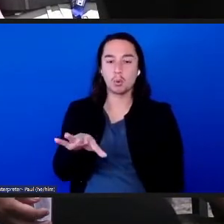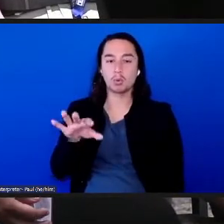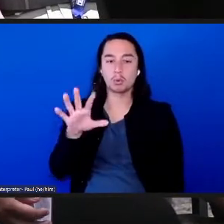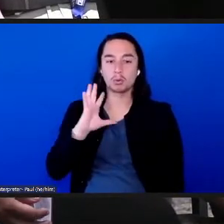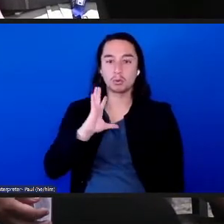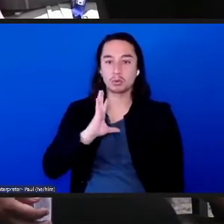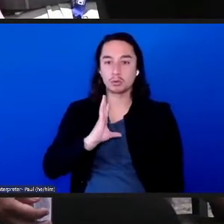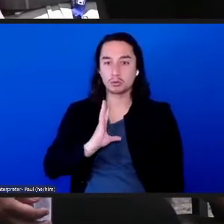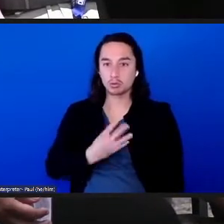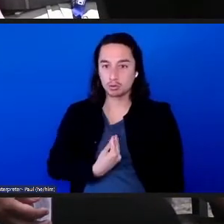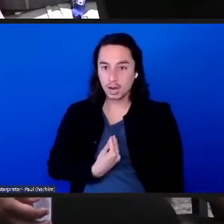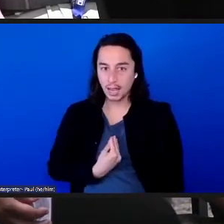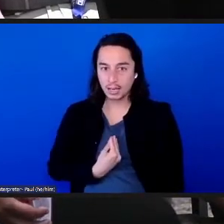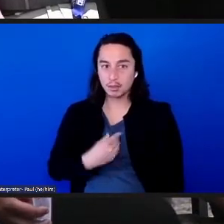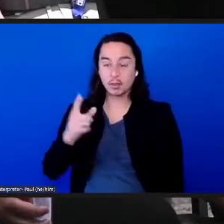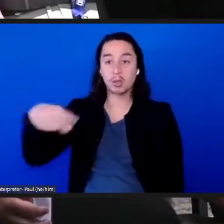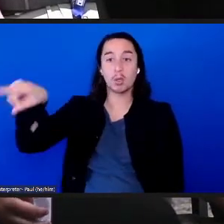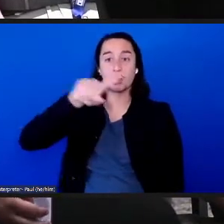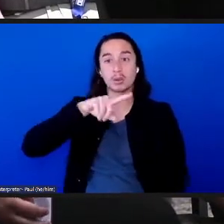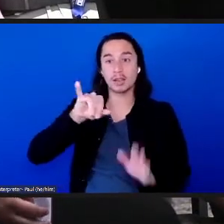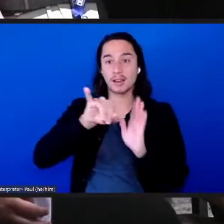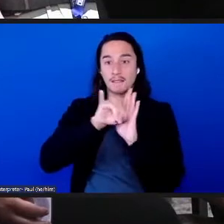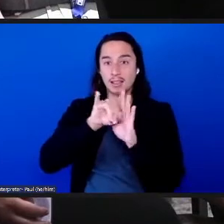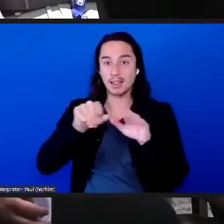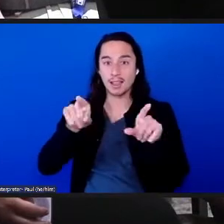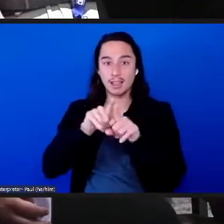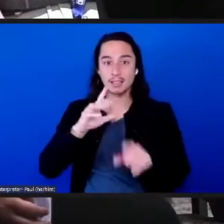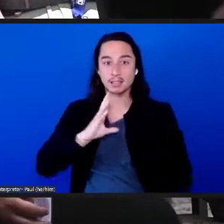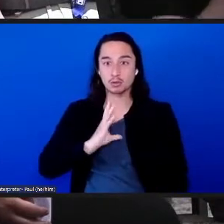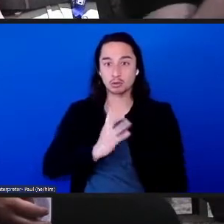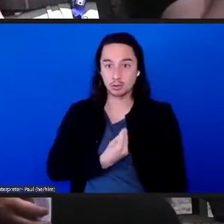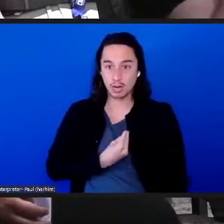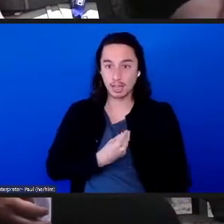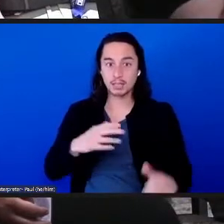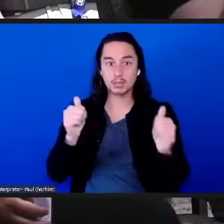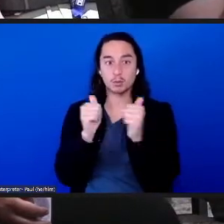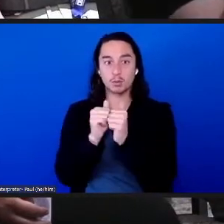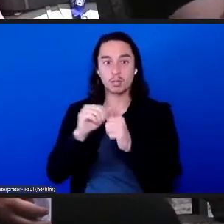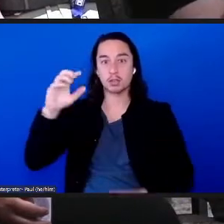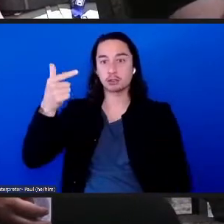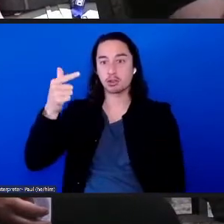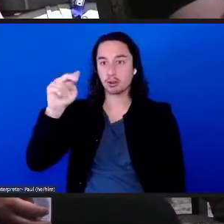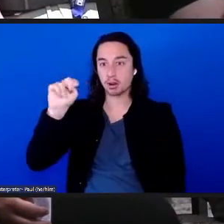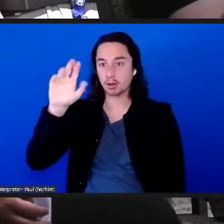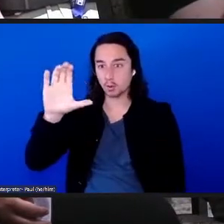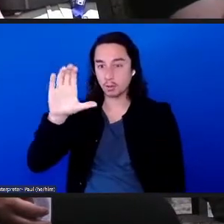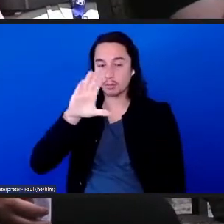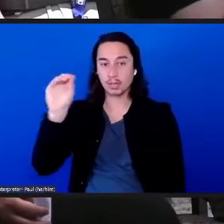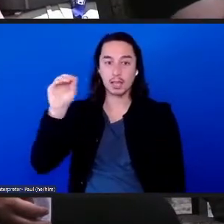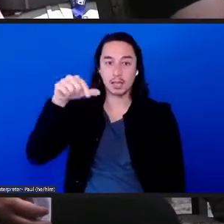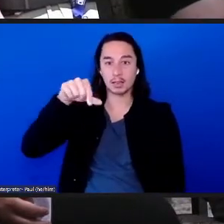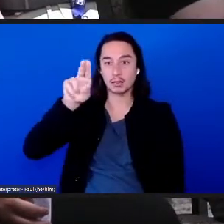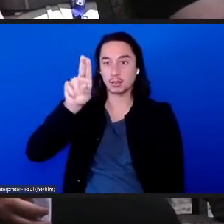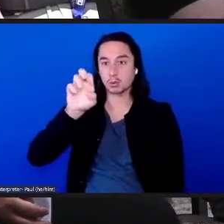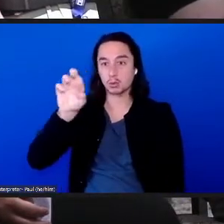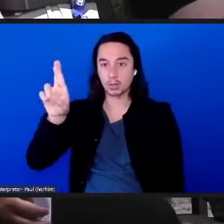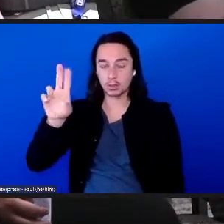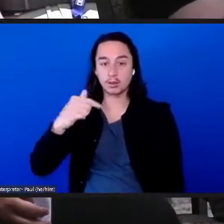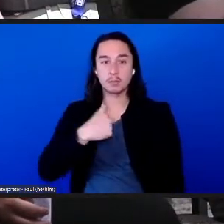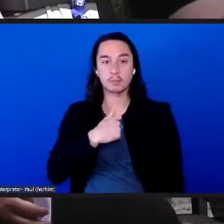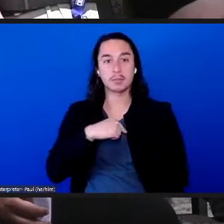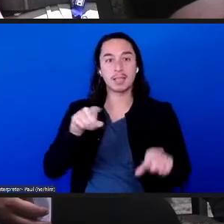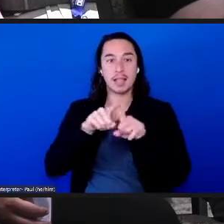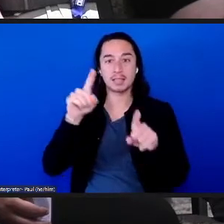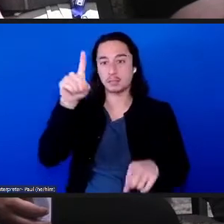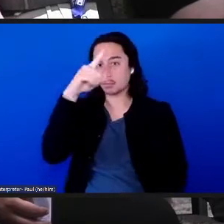trans, those that identify as trans, with gender nonconforming and being queer. Me as a black